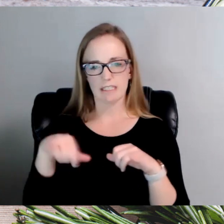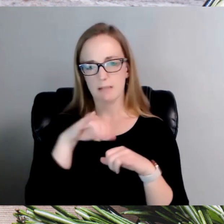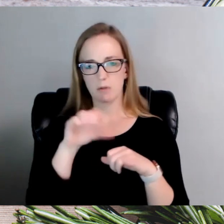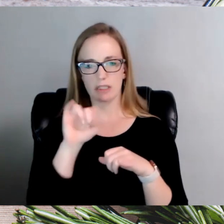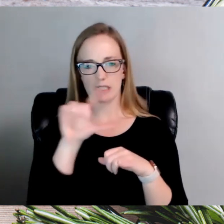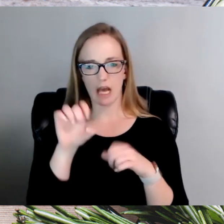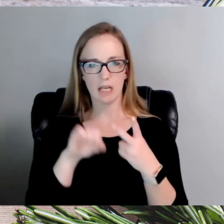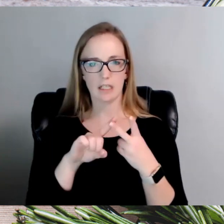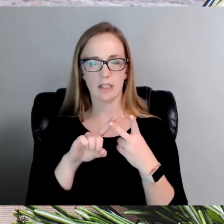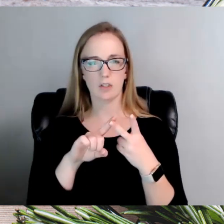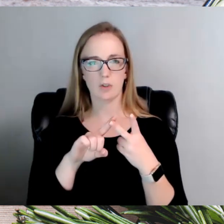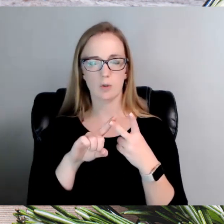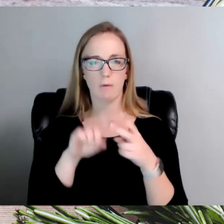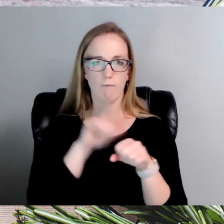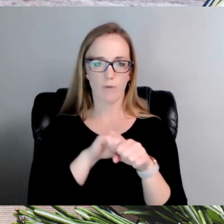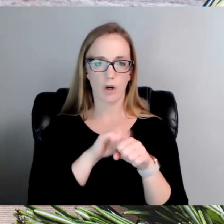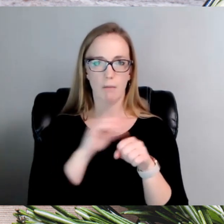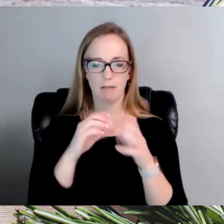in half.